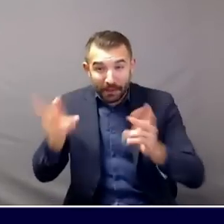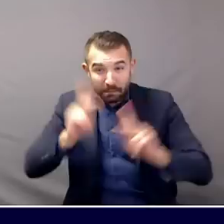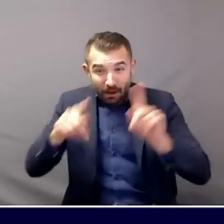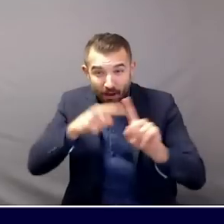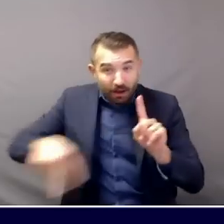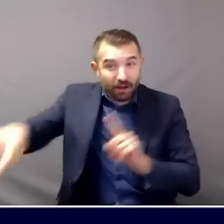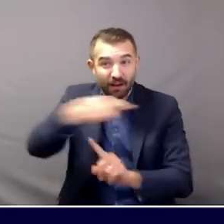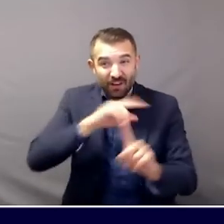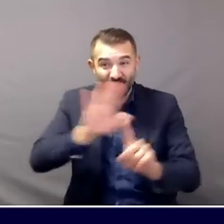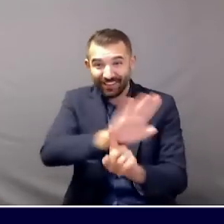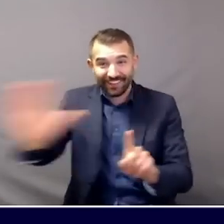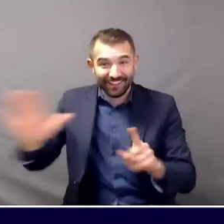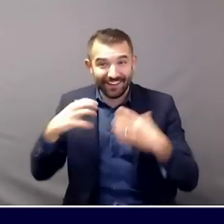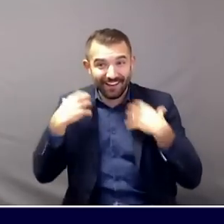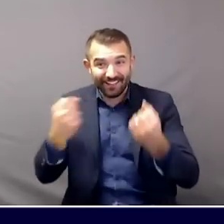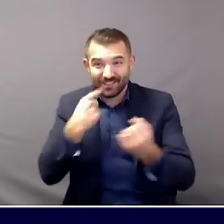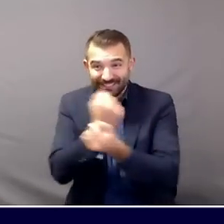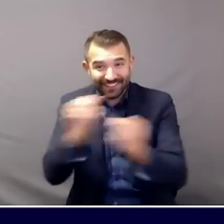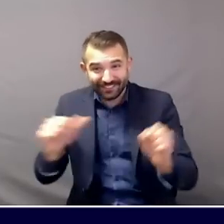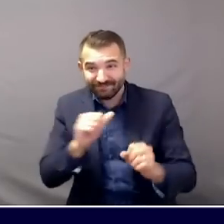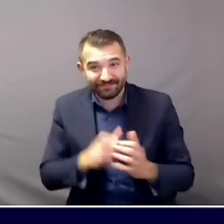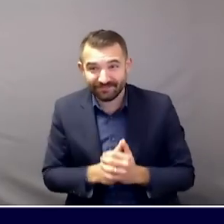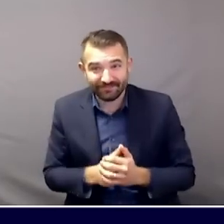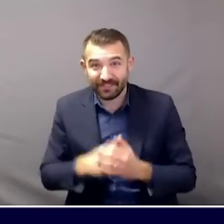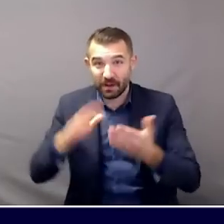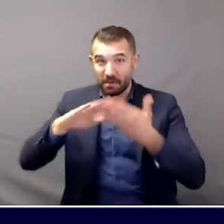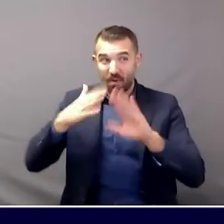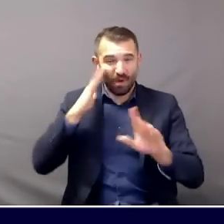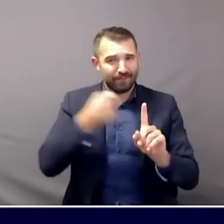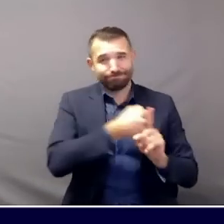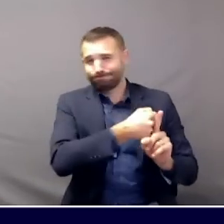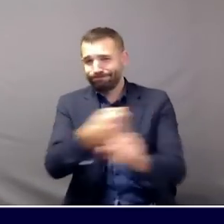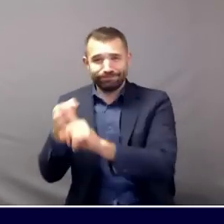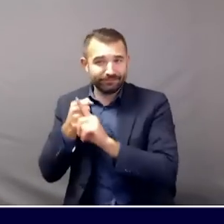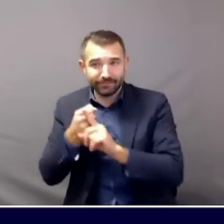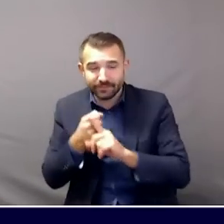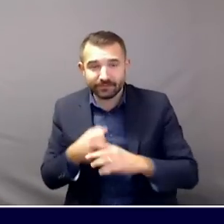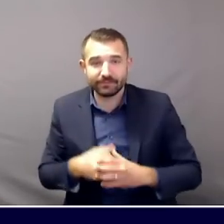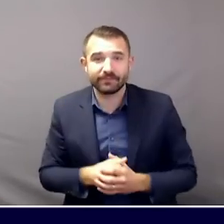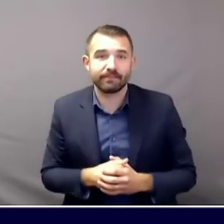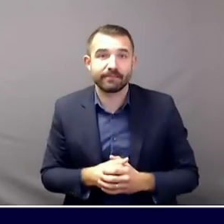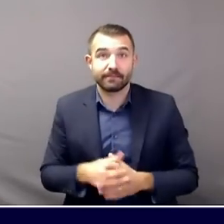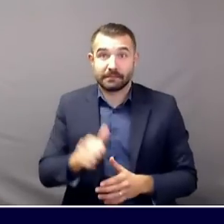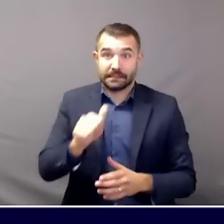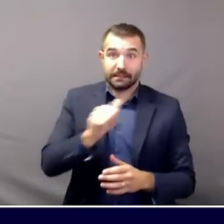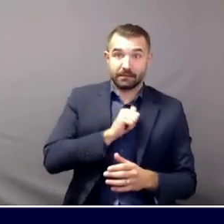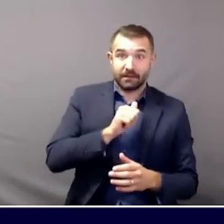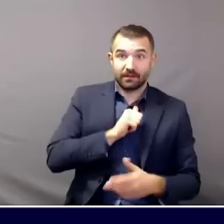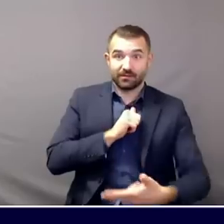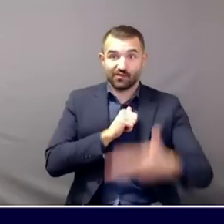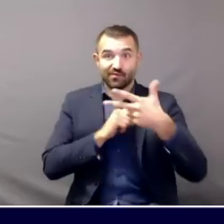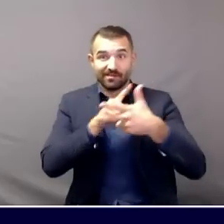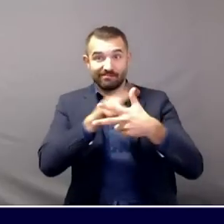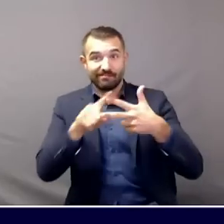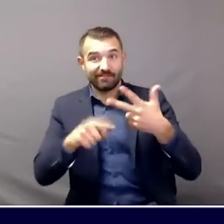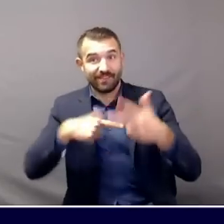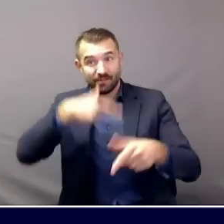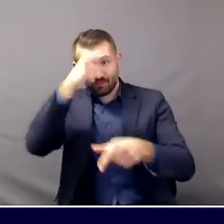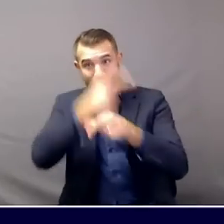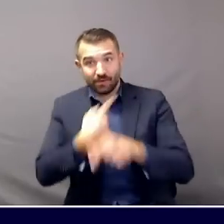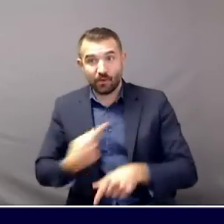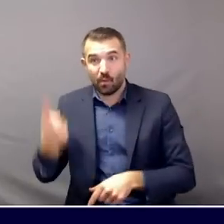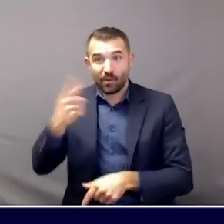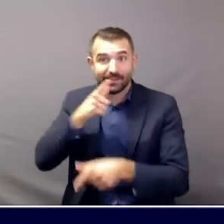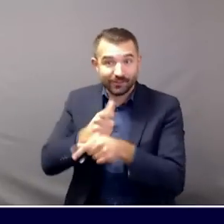our communities. Look, I've got 3 brothers, a sister, 5 daughters, 5 grandchildren, all of whom